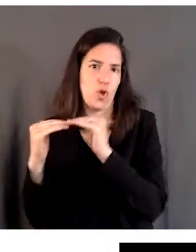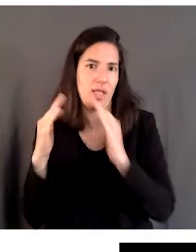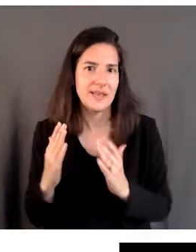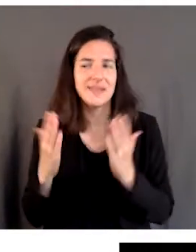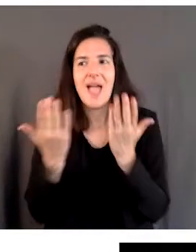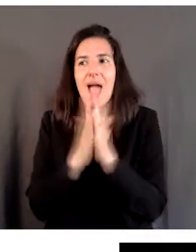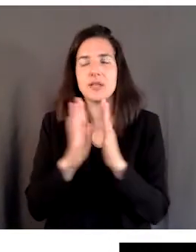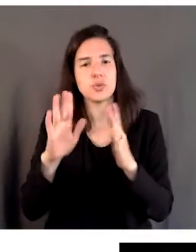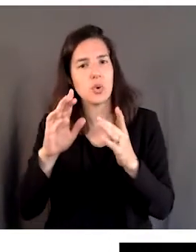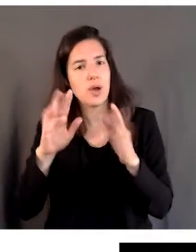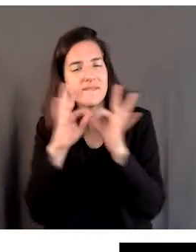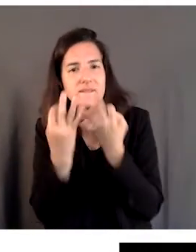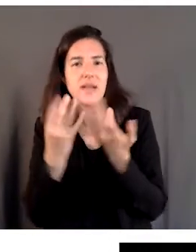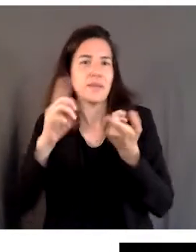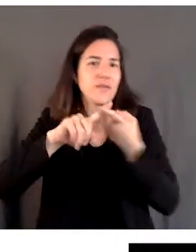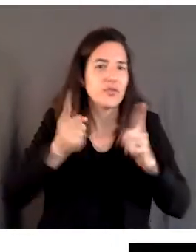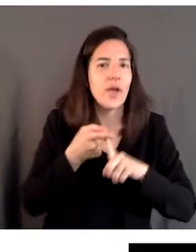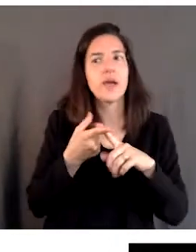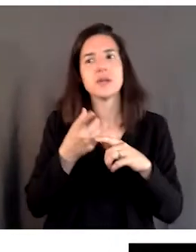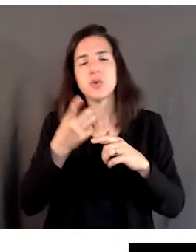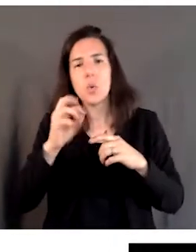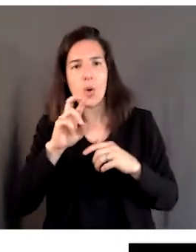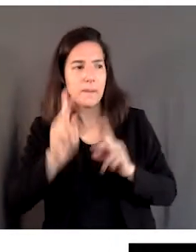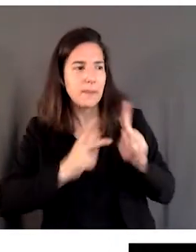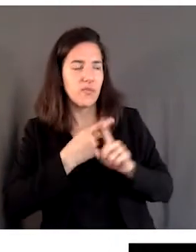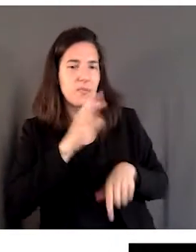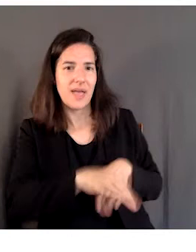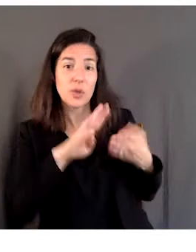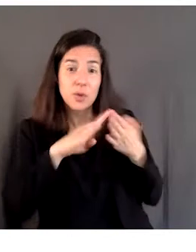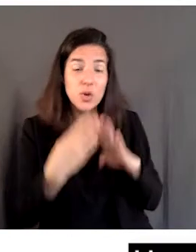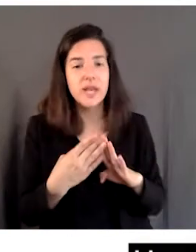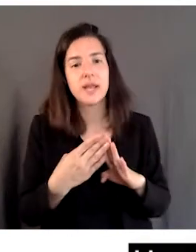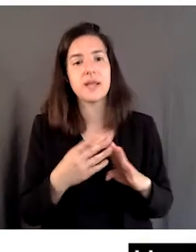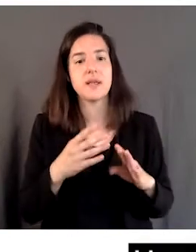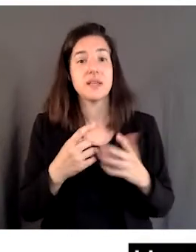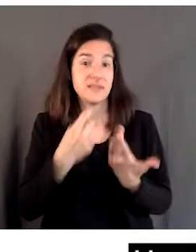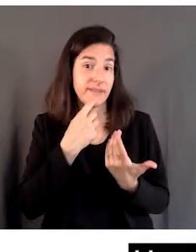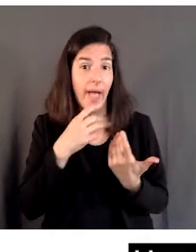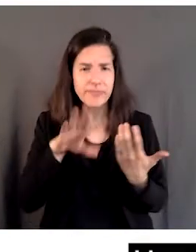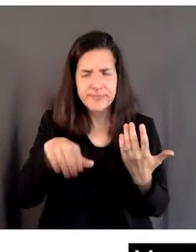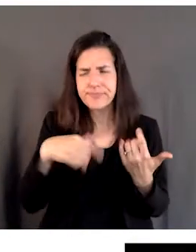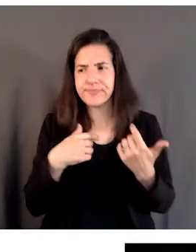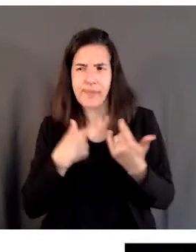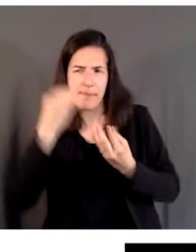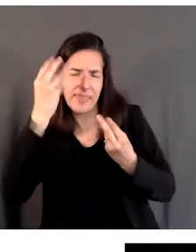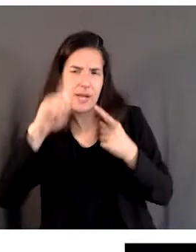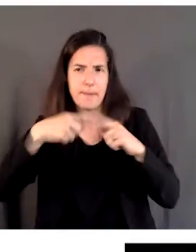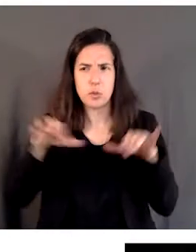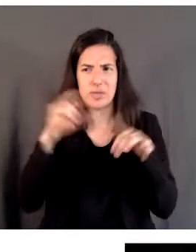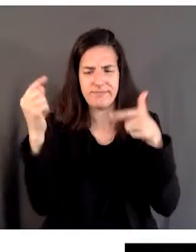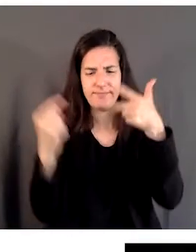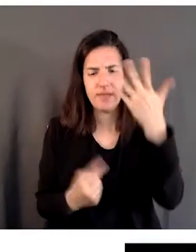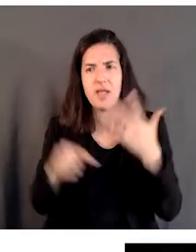your family or people from the particular communities that you're looking to engage with. Here's what I'm thinking about doing. Here's the questions I want to